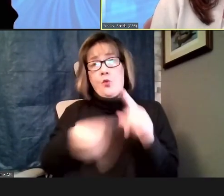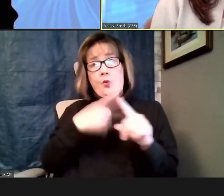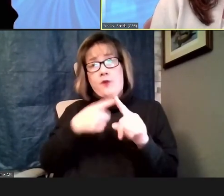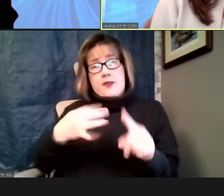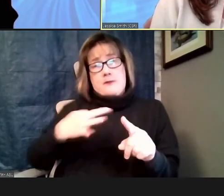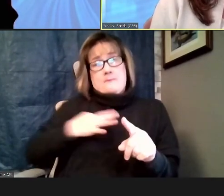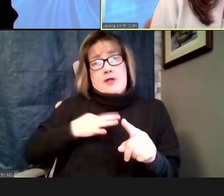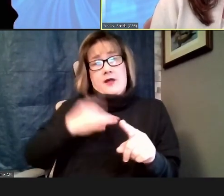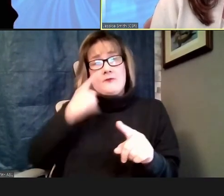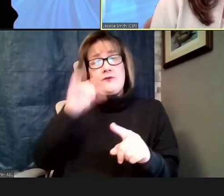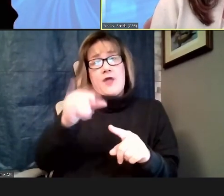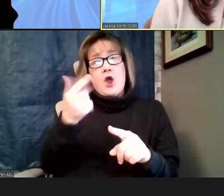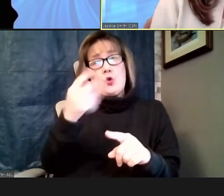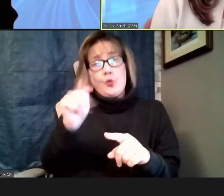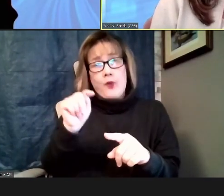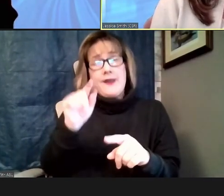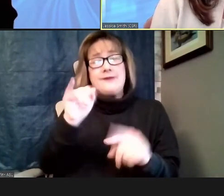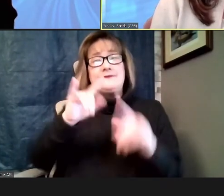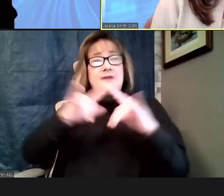a grant at the same time?